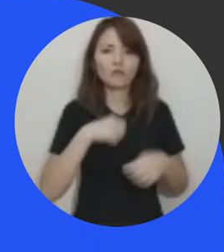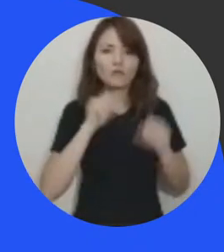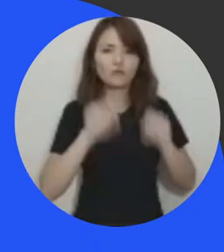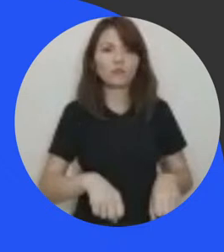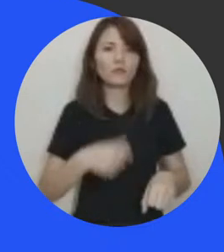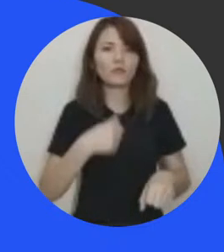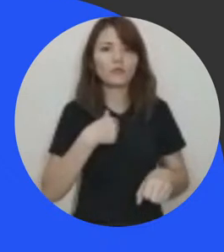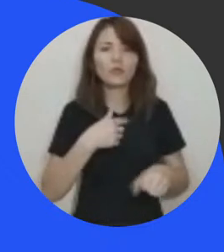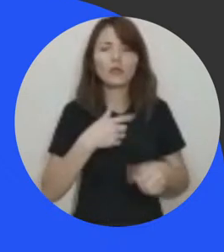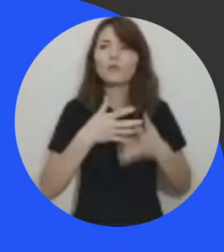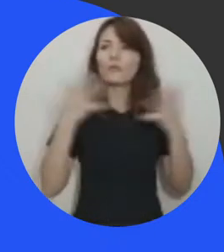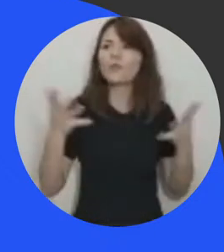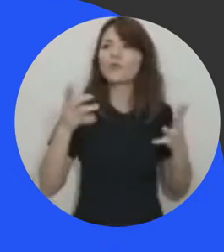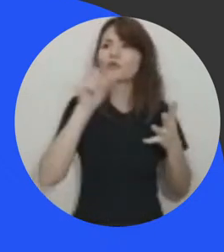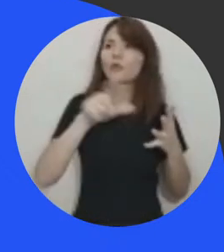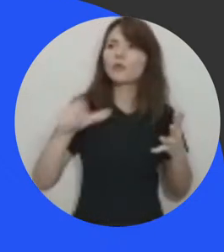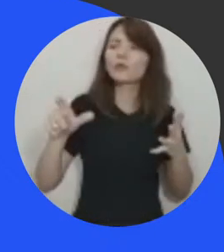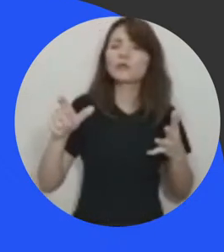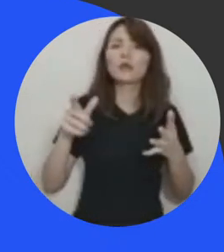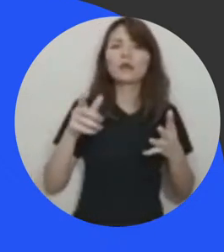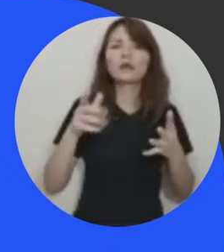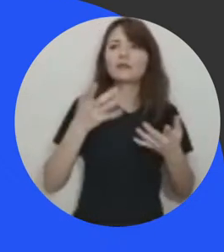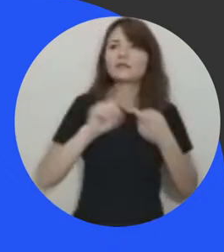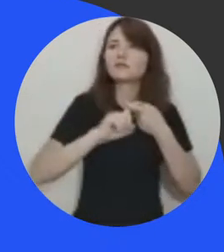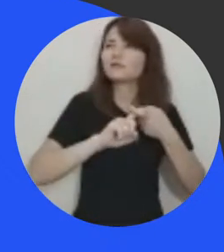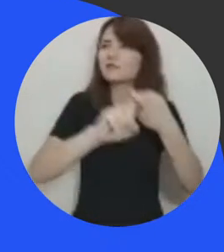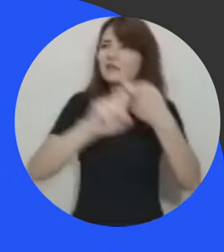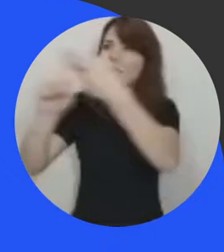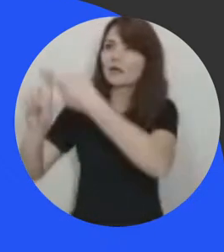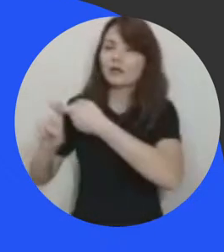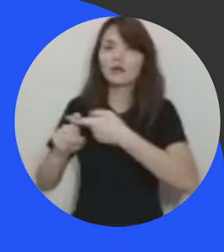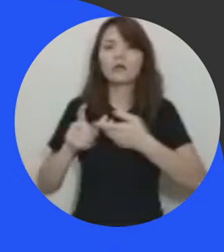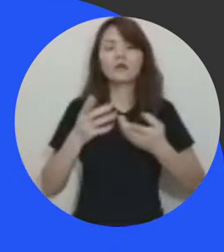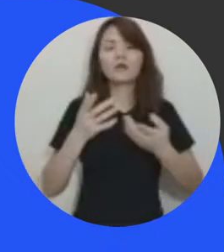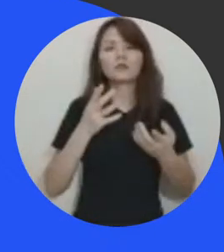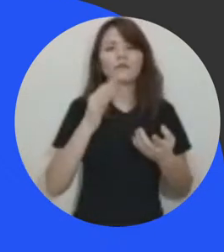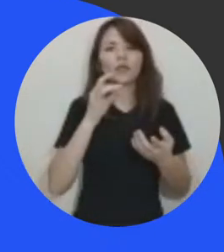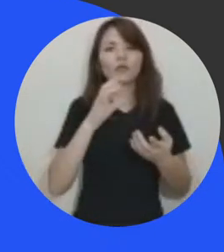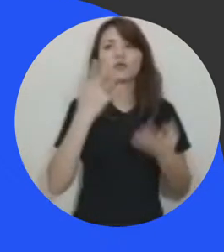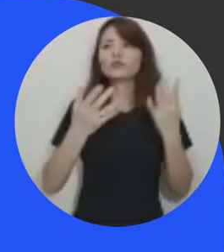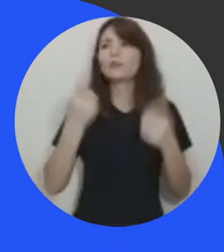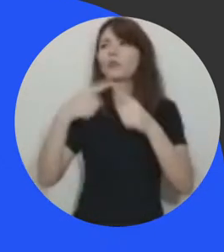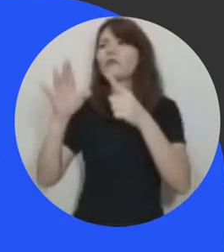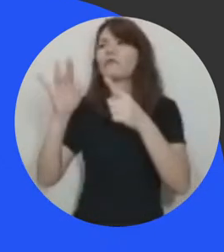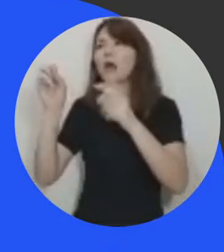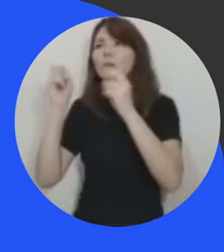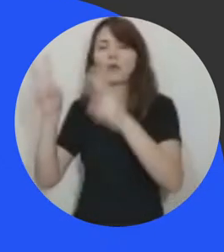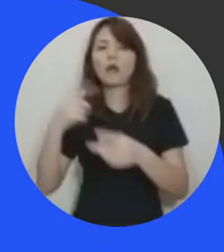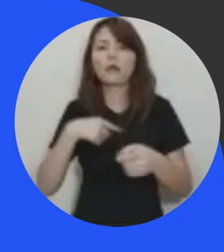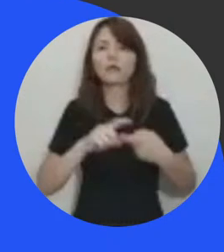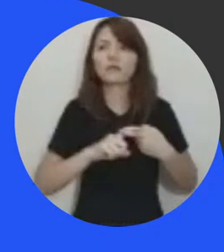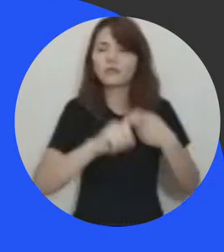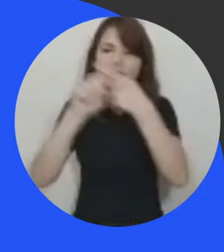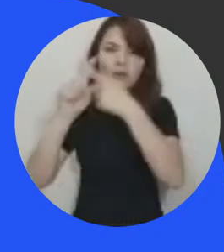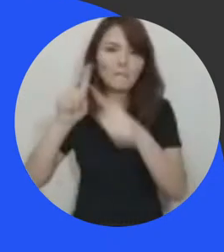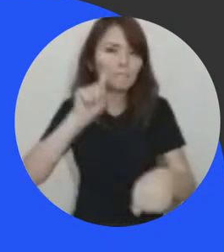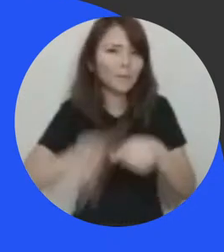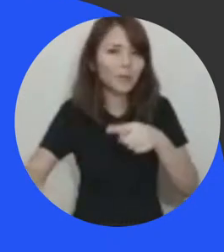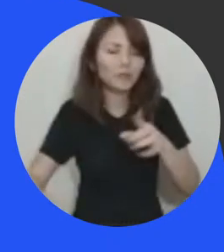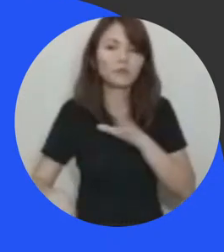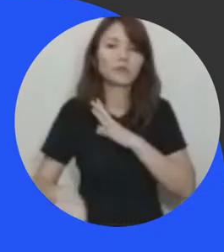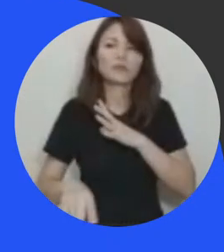viruses in the population. And what's really important to note is that overriding all of this is the fact